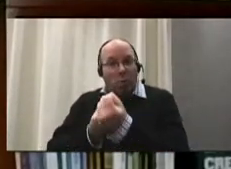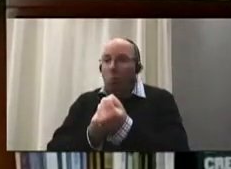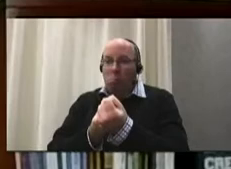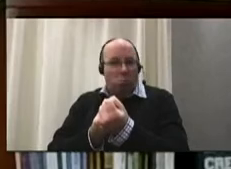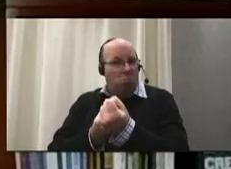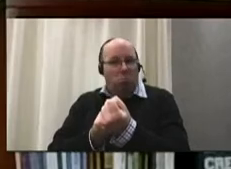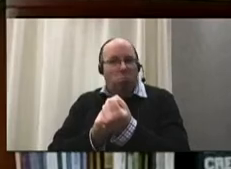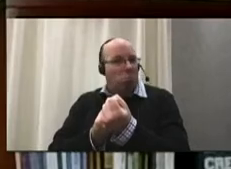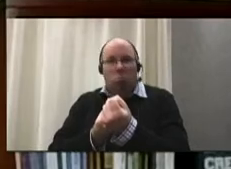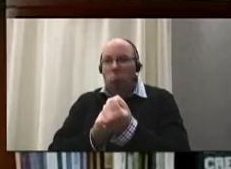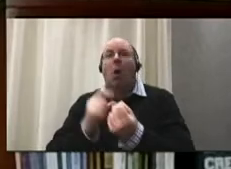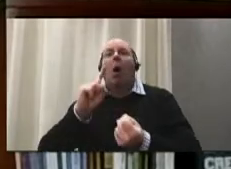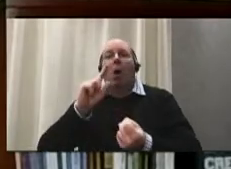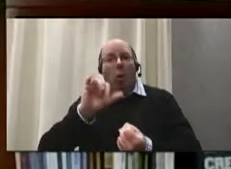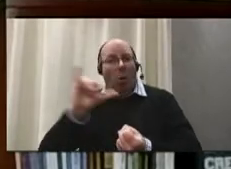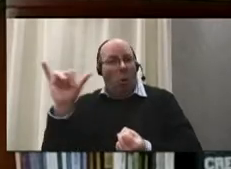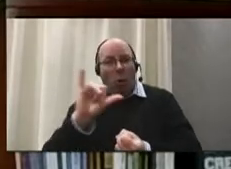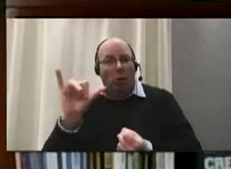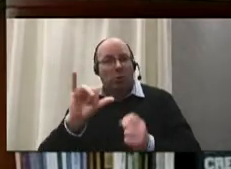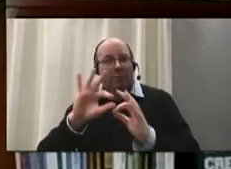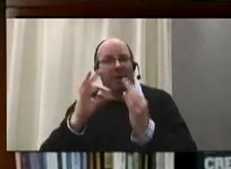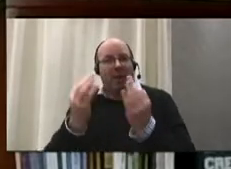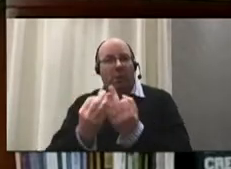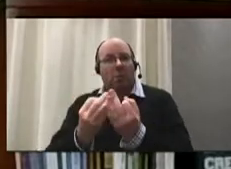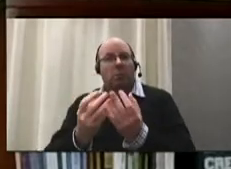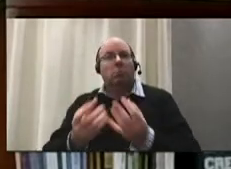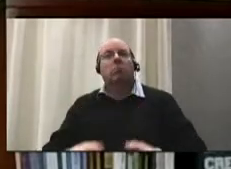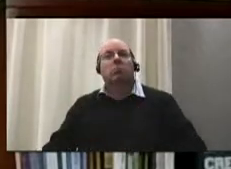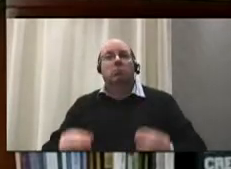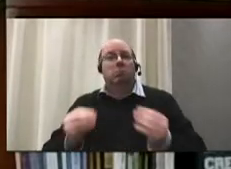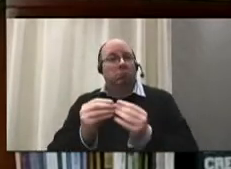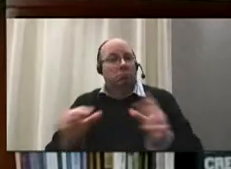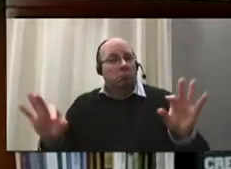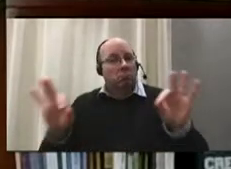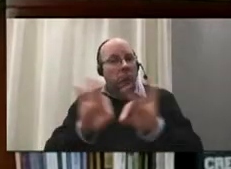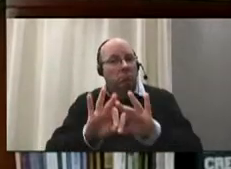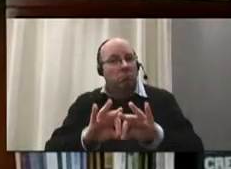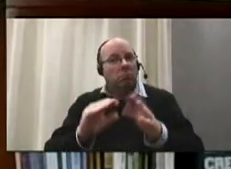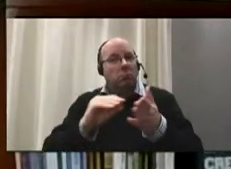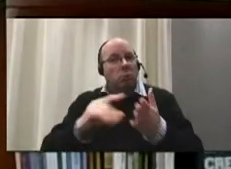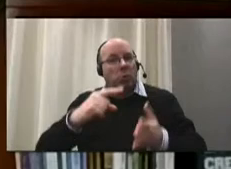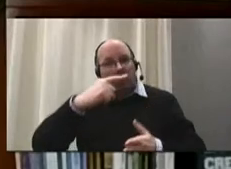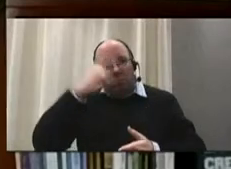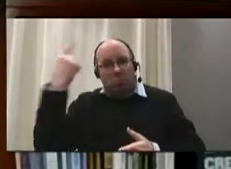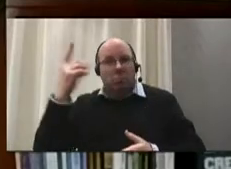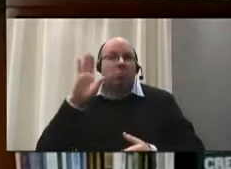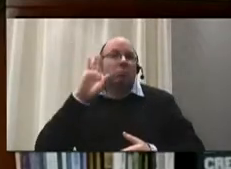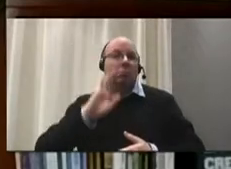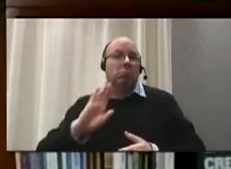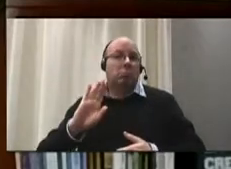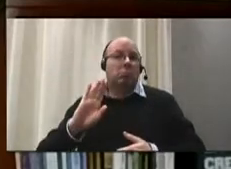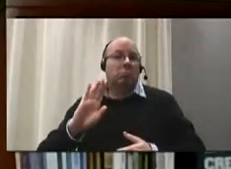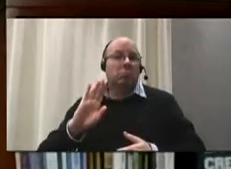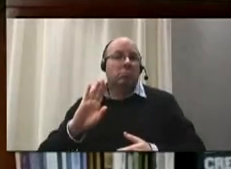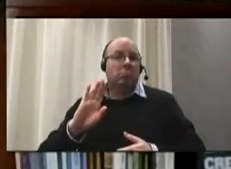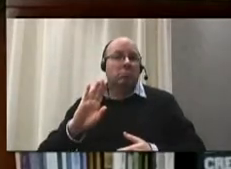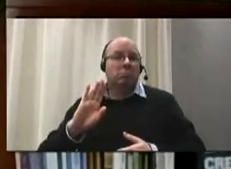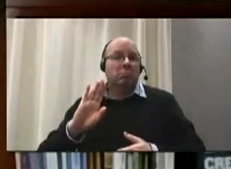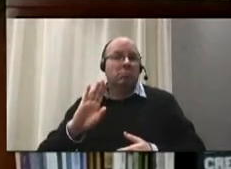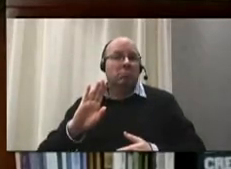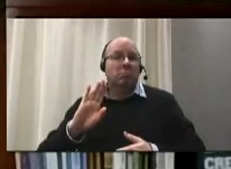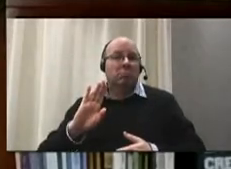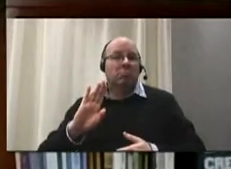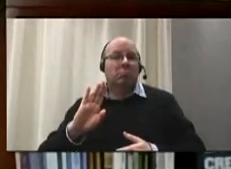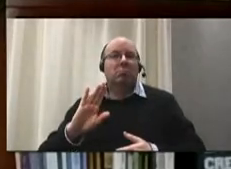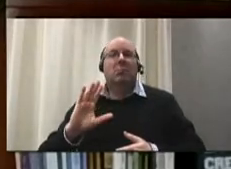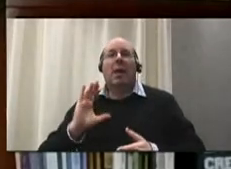and Brown students. And preserving in-person learning has been a tremendous effort led by our staff, and we continue to have that commitment because our